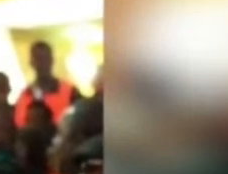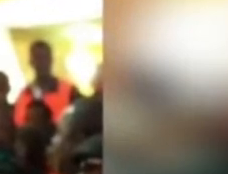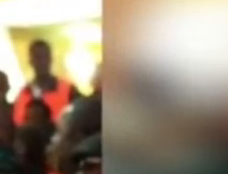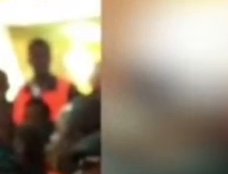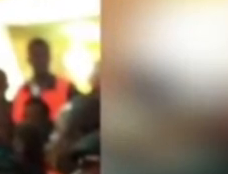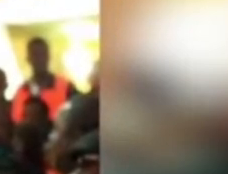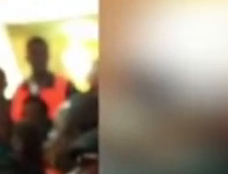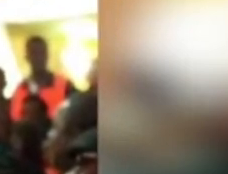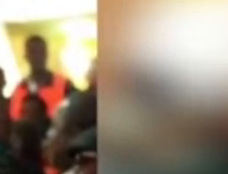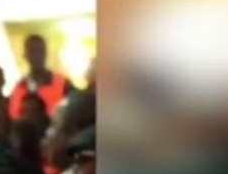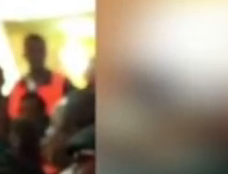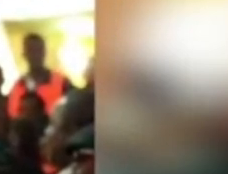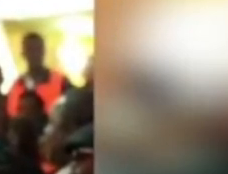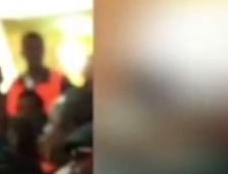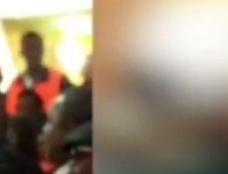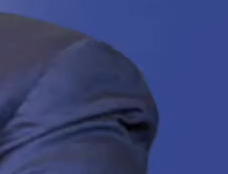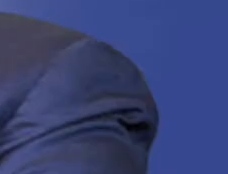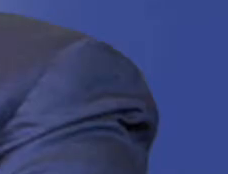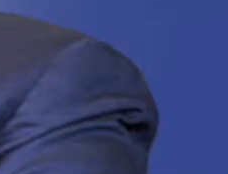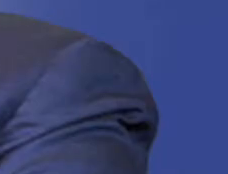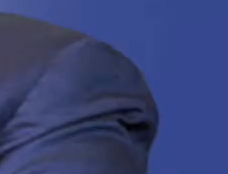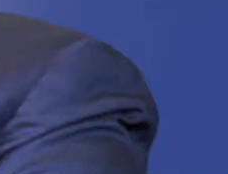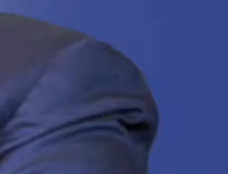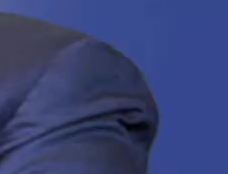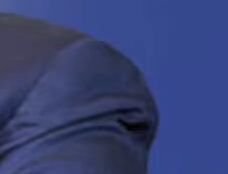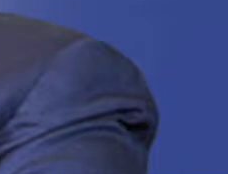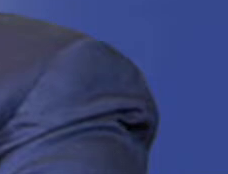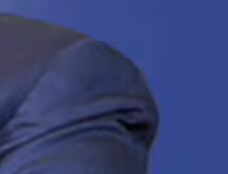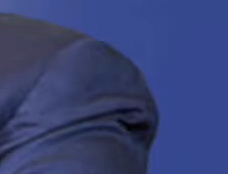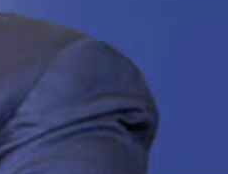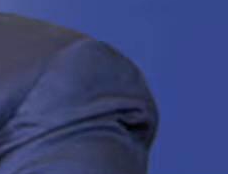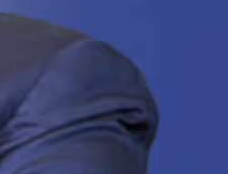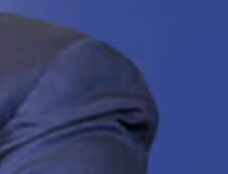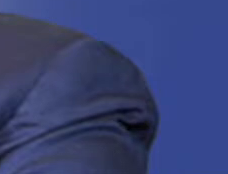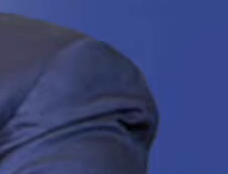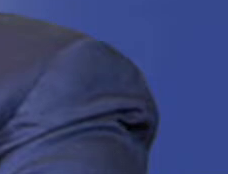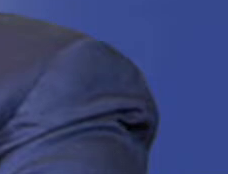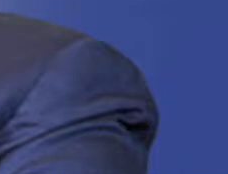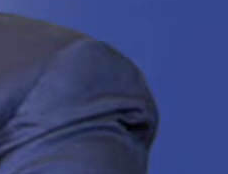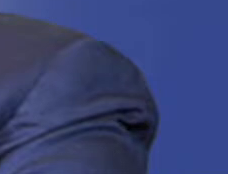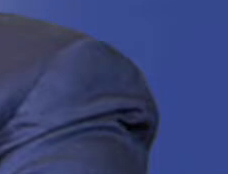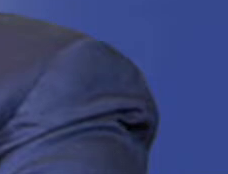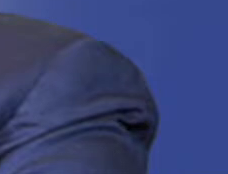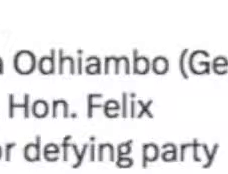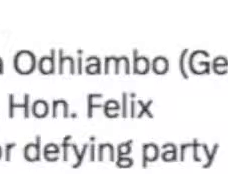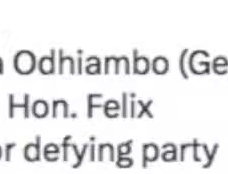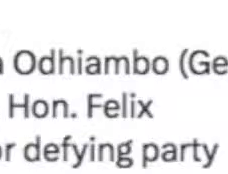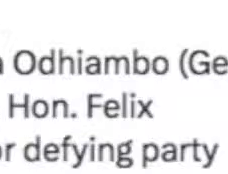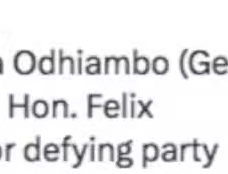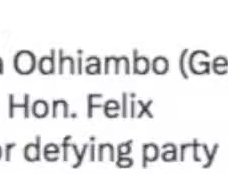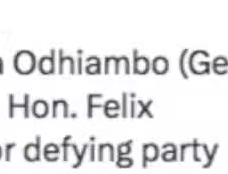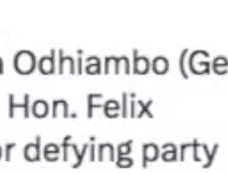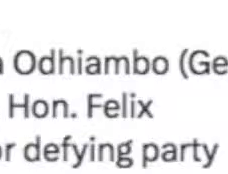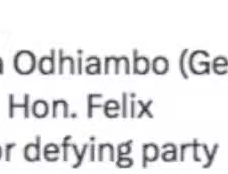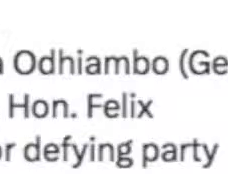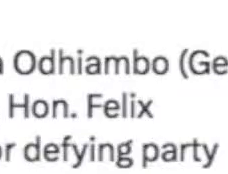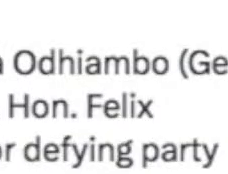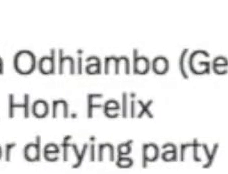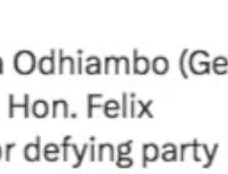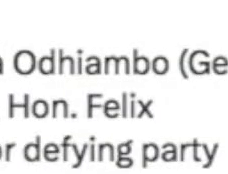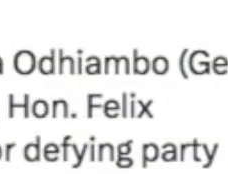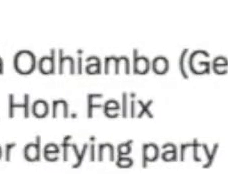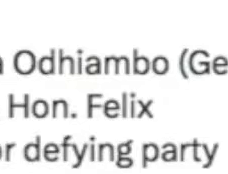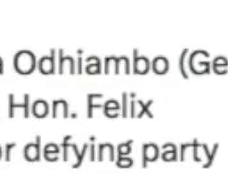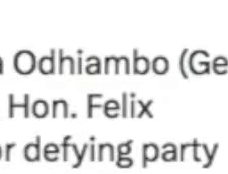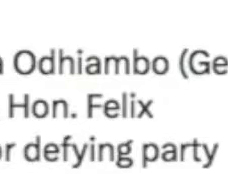is too heavy to lift," end of quote. On his part, Kisumu Senator Professor Tom Ojende indicated that he has no apologies to